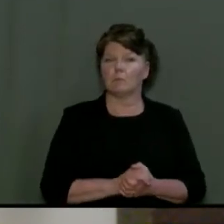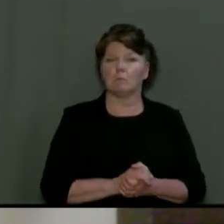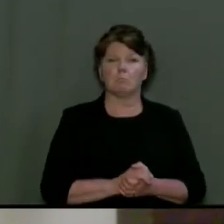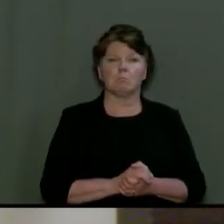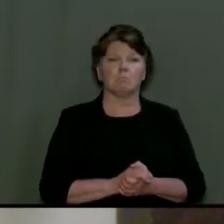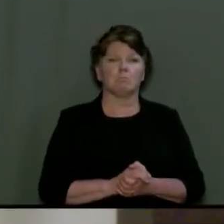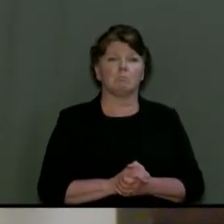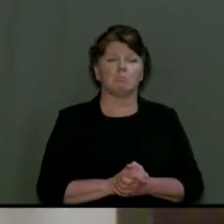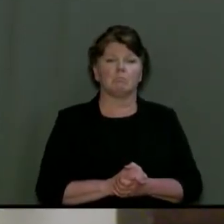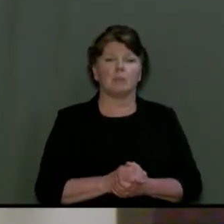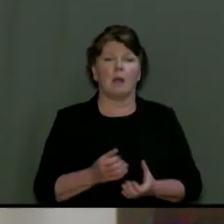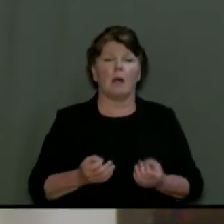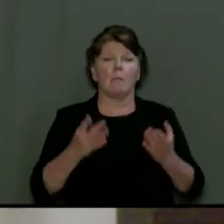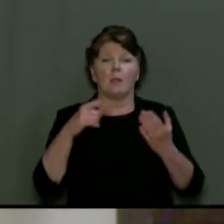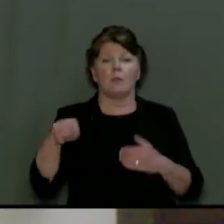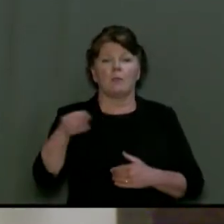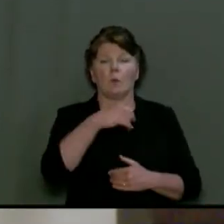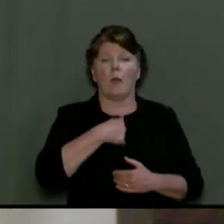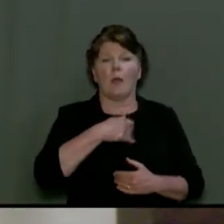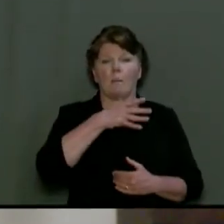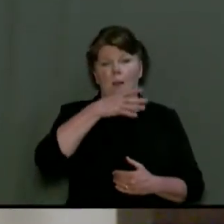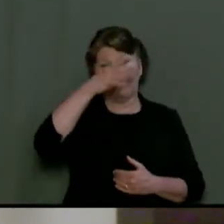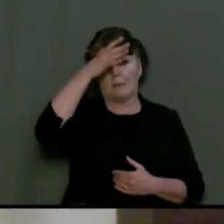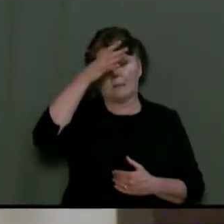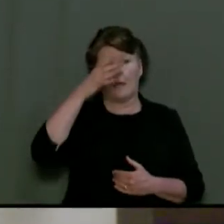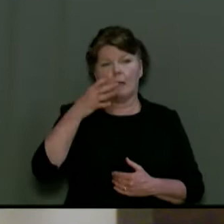How many of you have parents